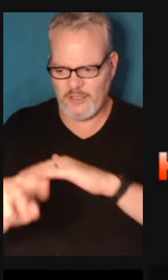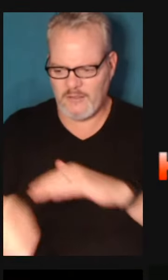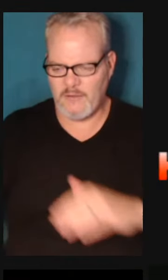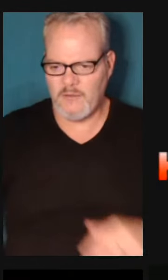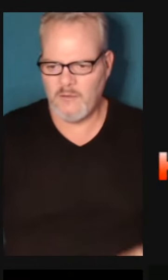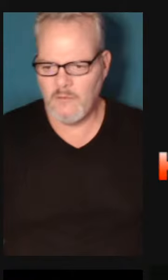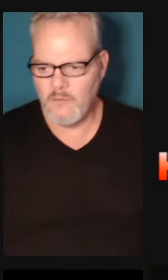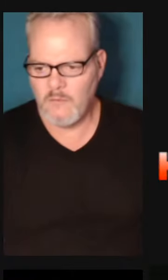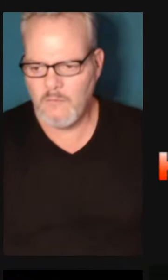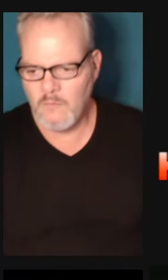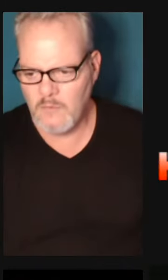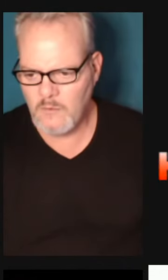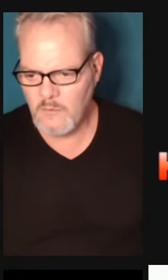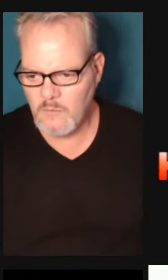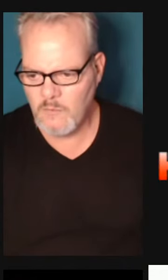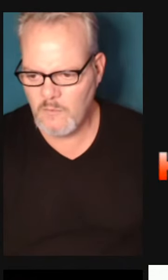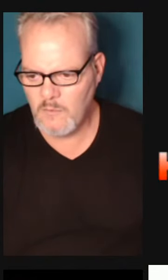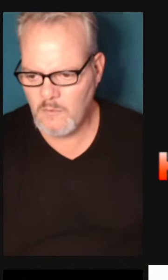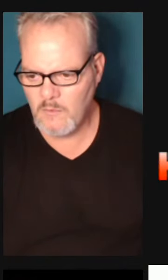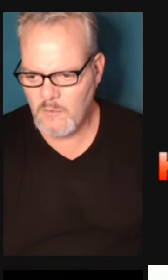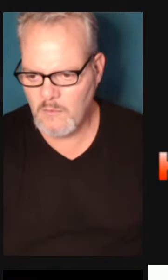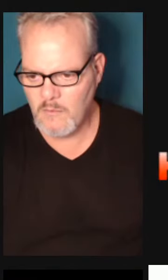actually have is hard to read on here, but we have